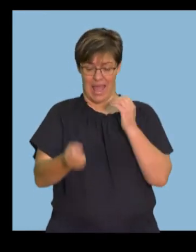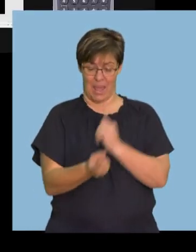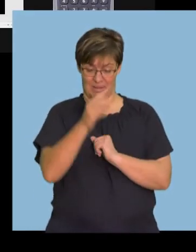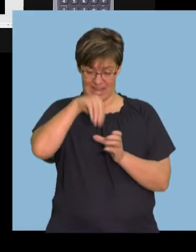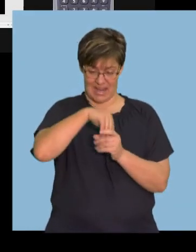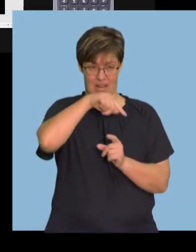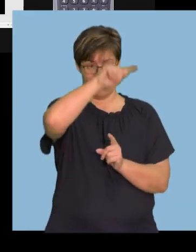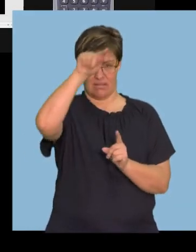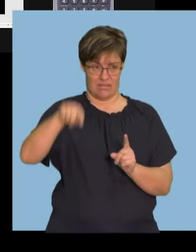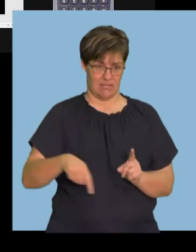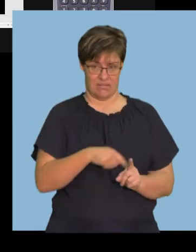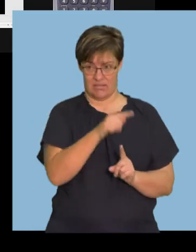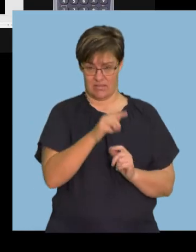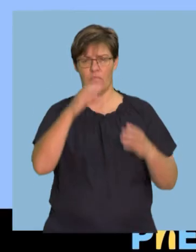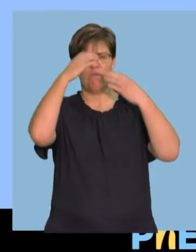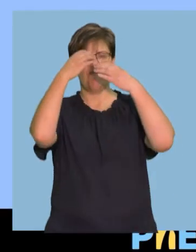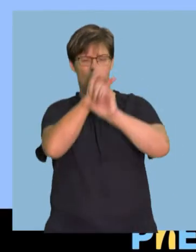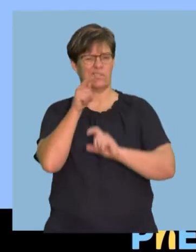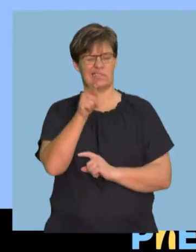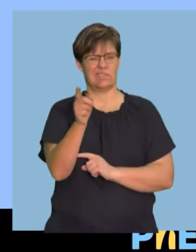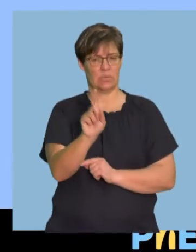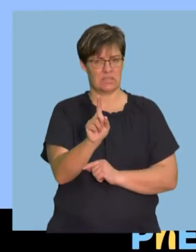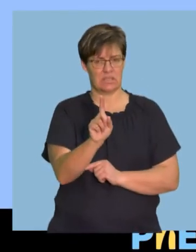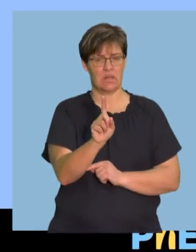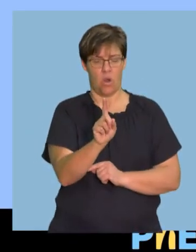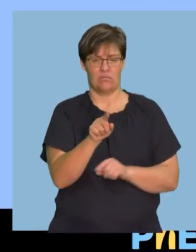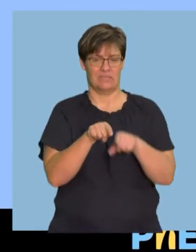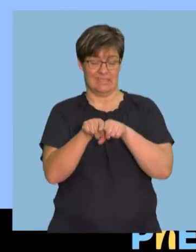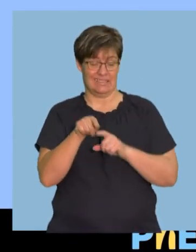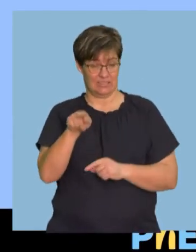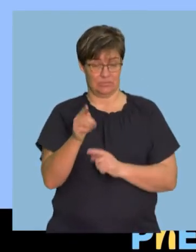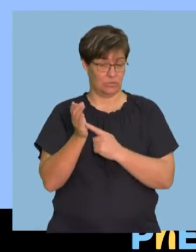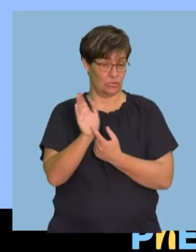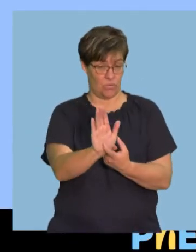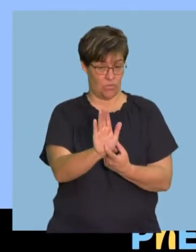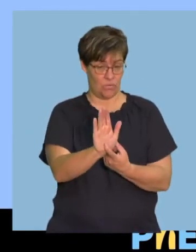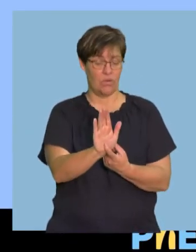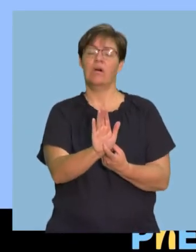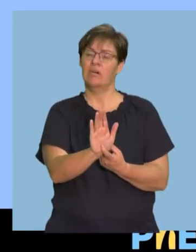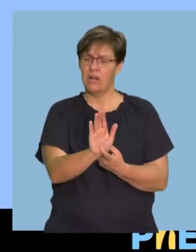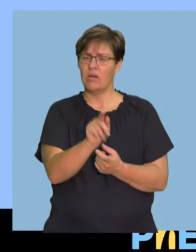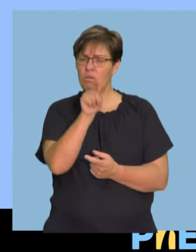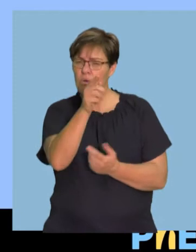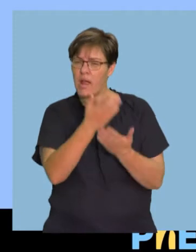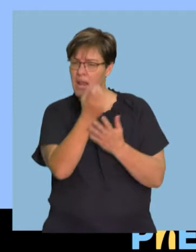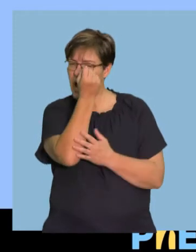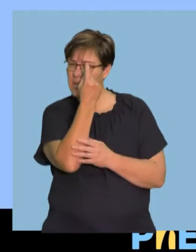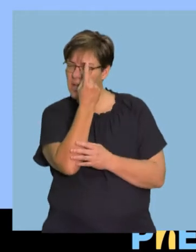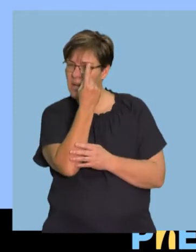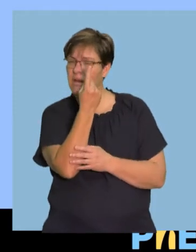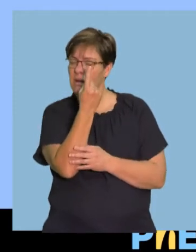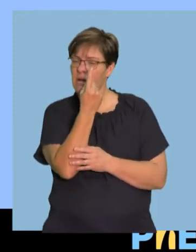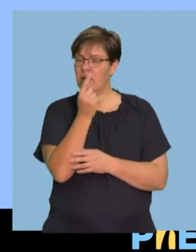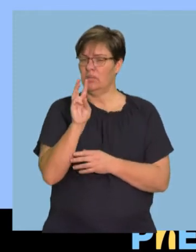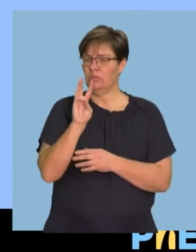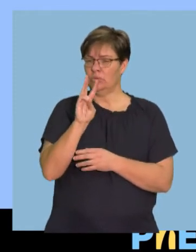So let's go to the simulation. Okay, now let's focus our attention on the simulation just to understand what